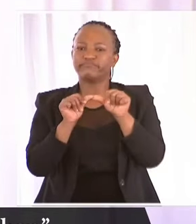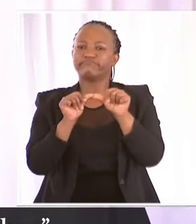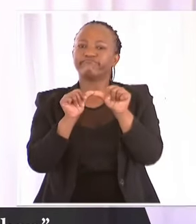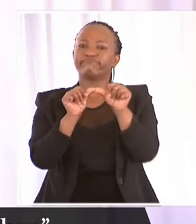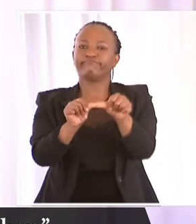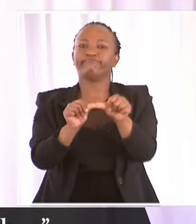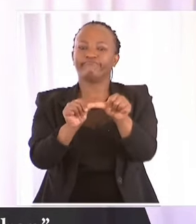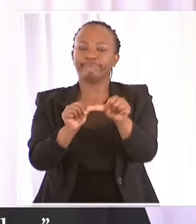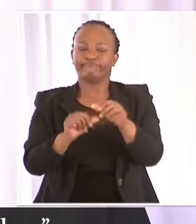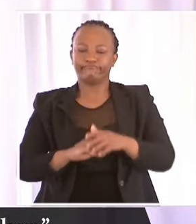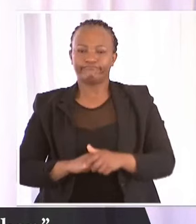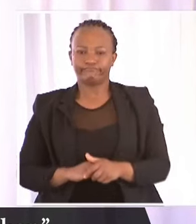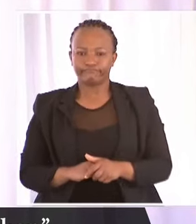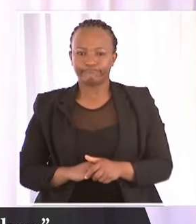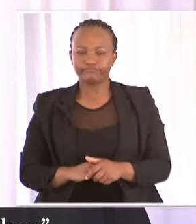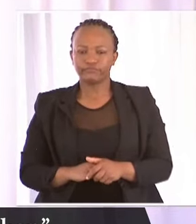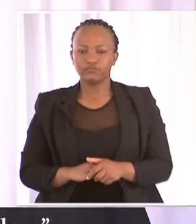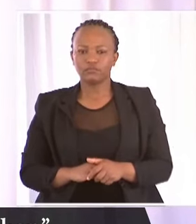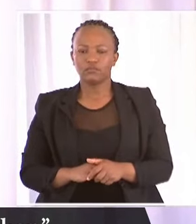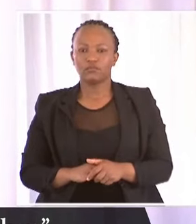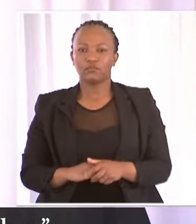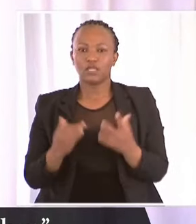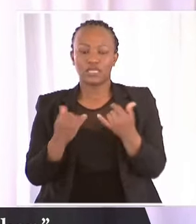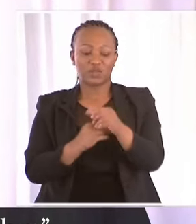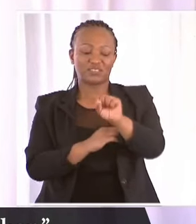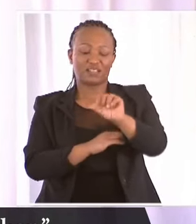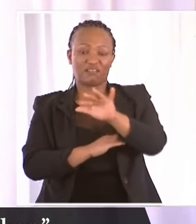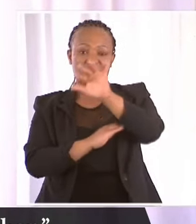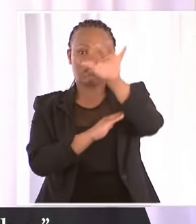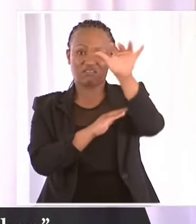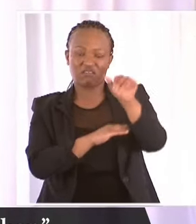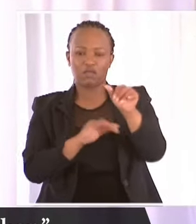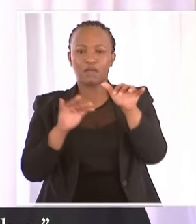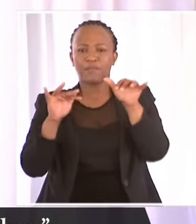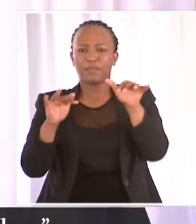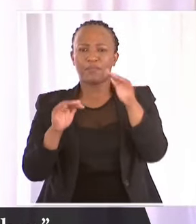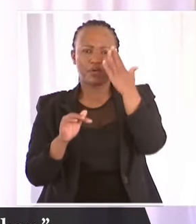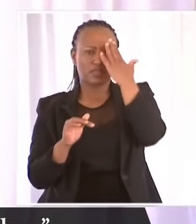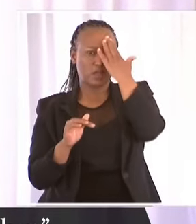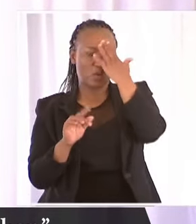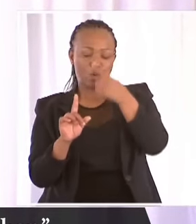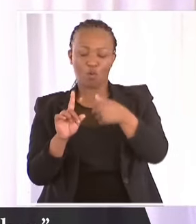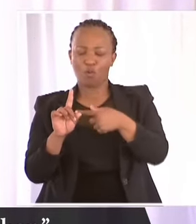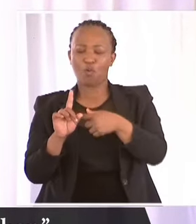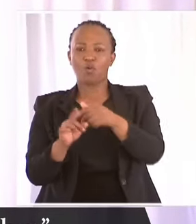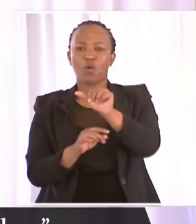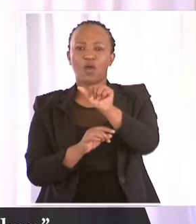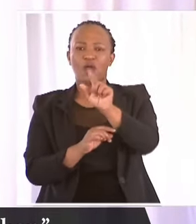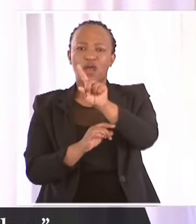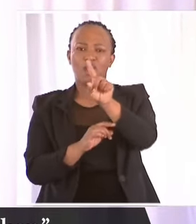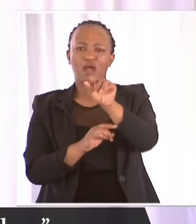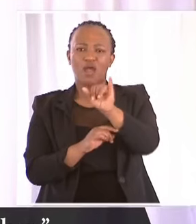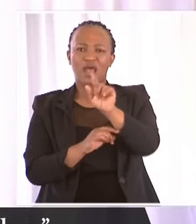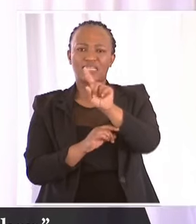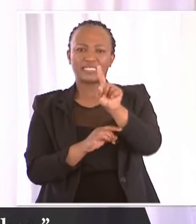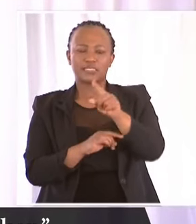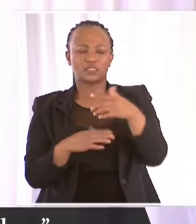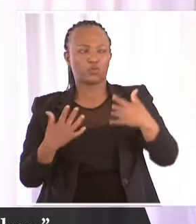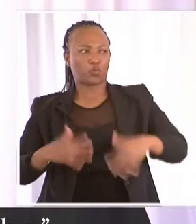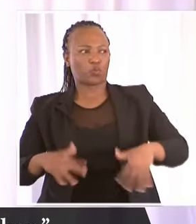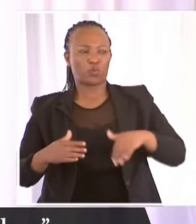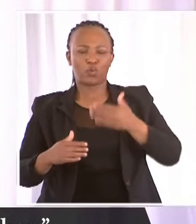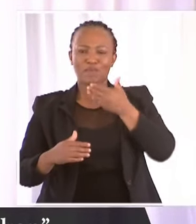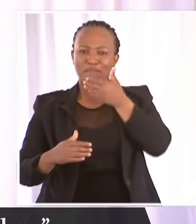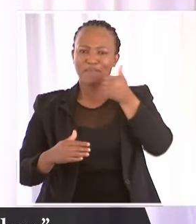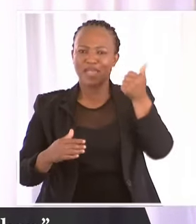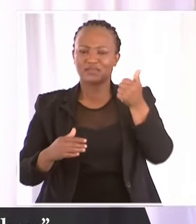is this role for which the South African people know Comrade Aziz best. He was a prominent